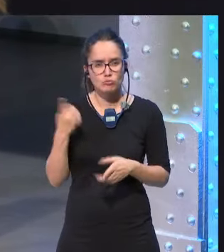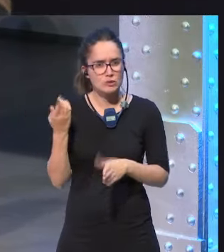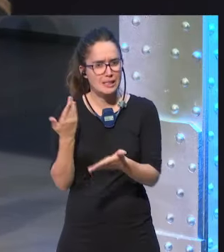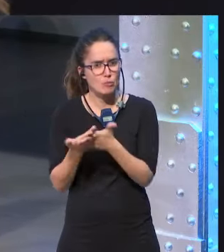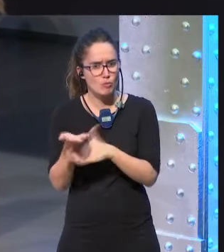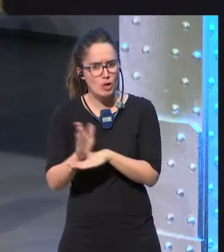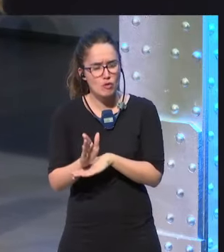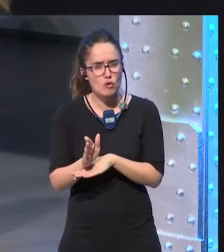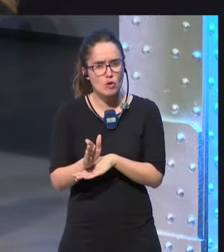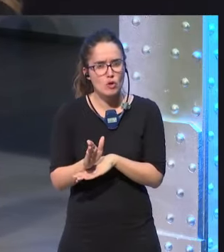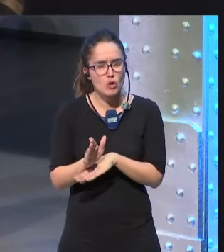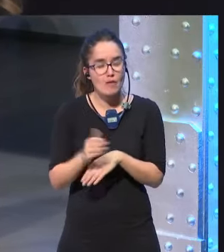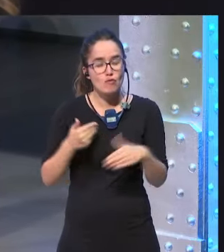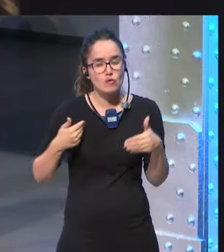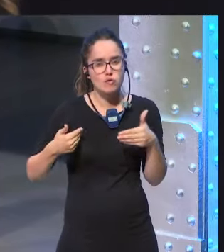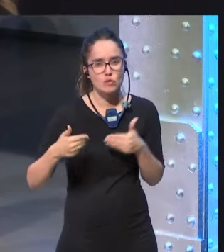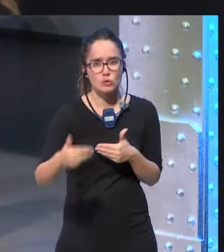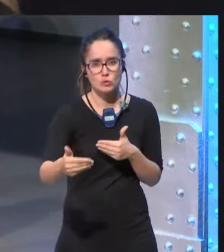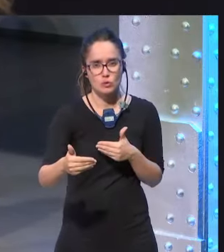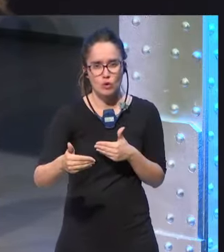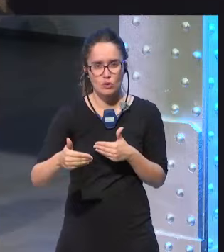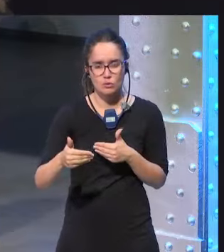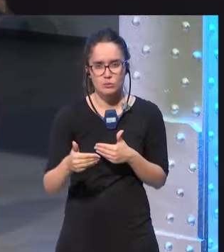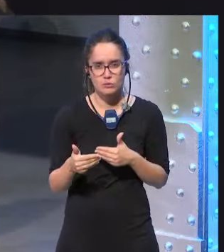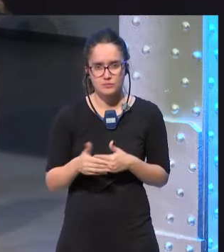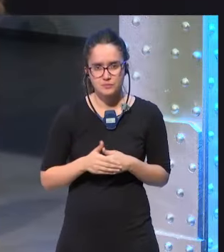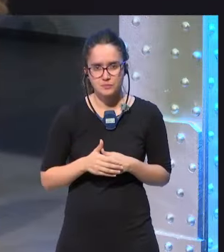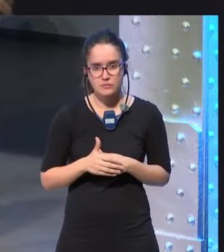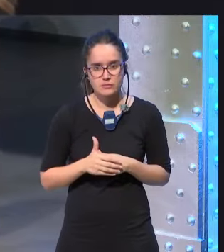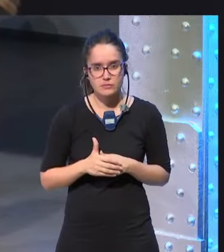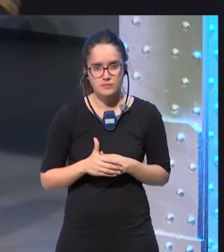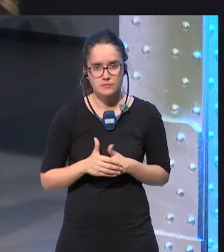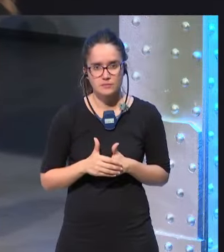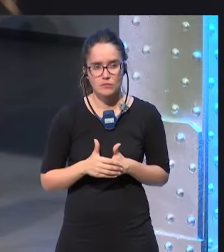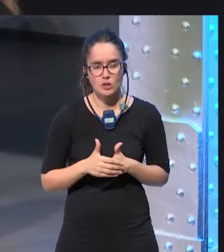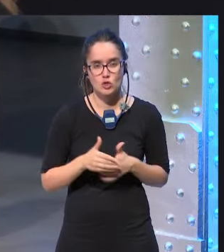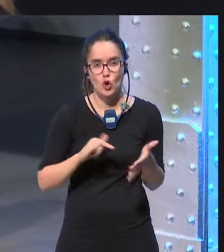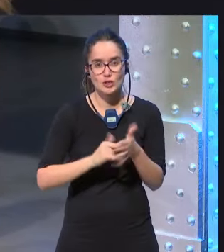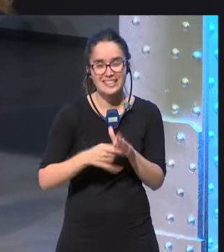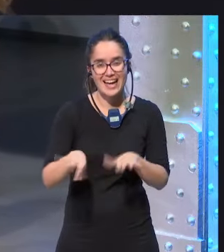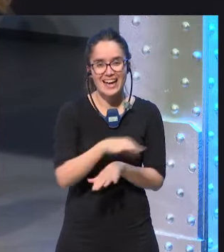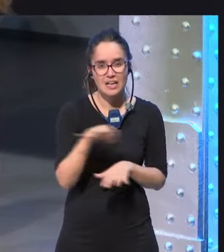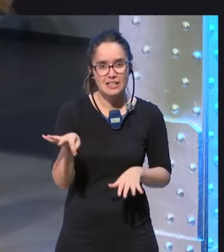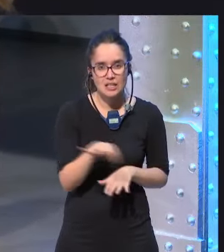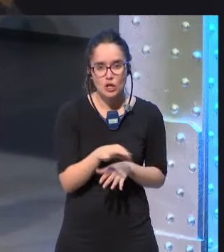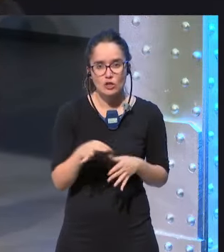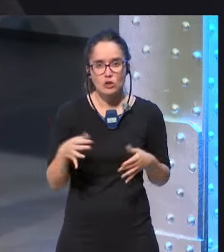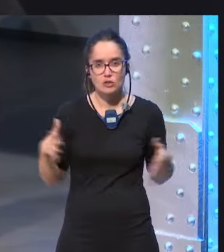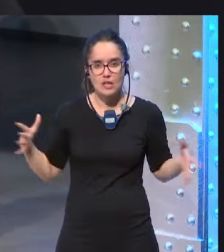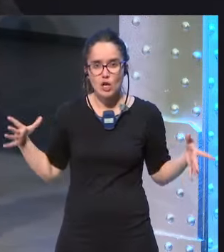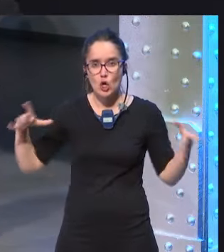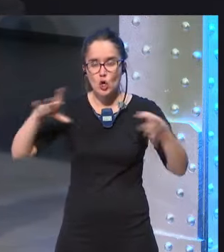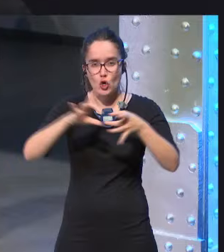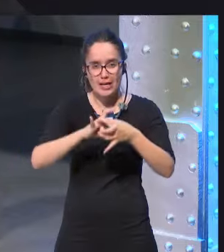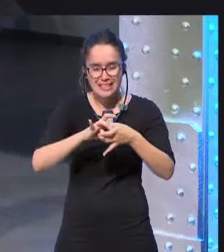in the future, potentially, the architect is connected to the process of construction in a closer way.